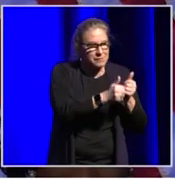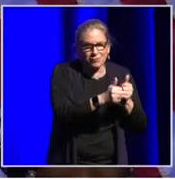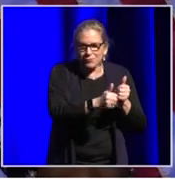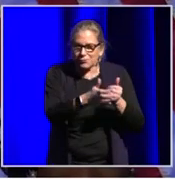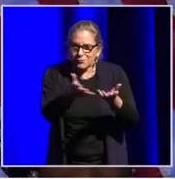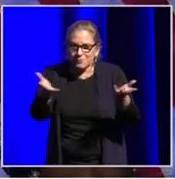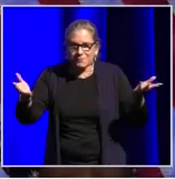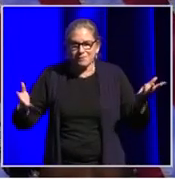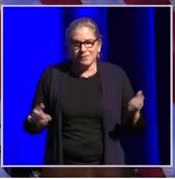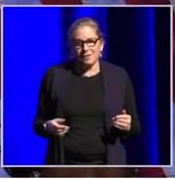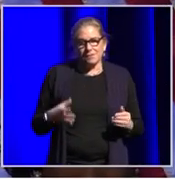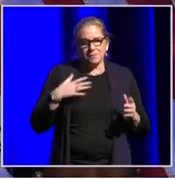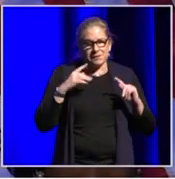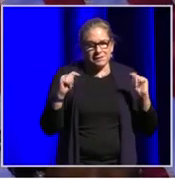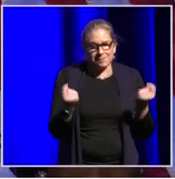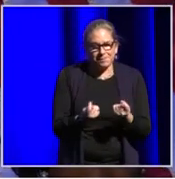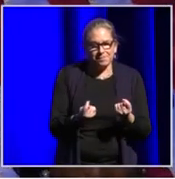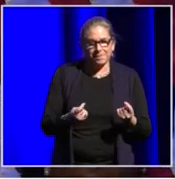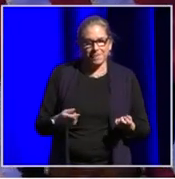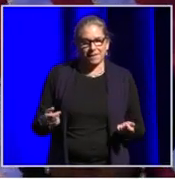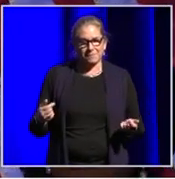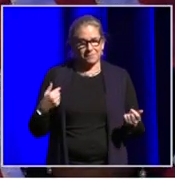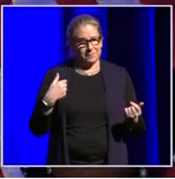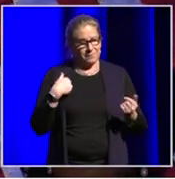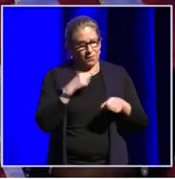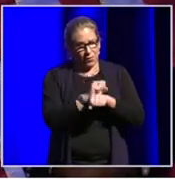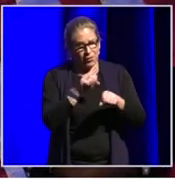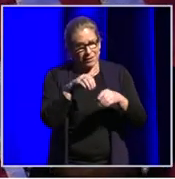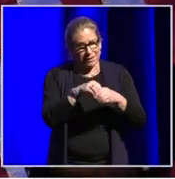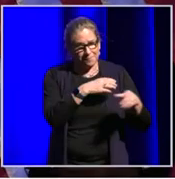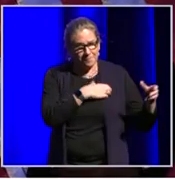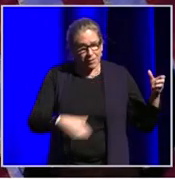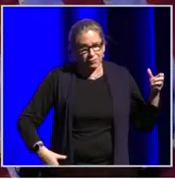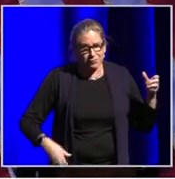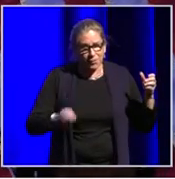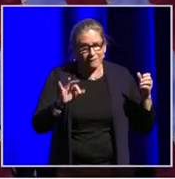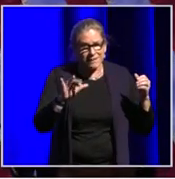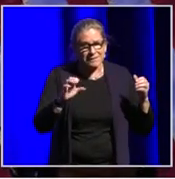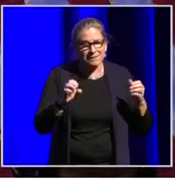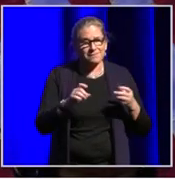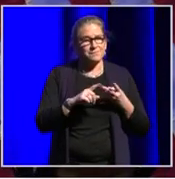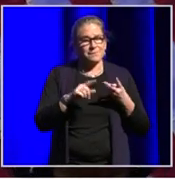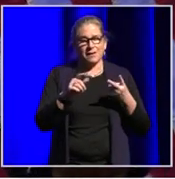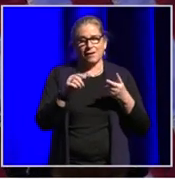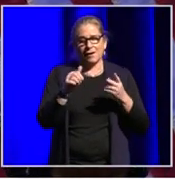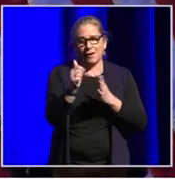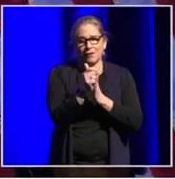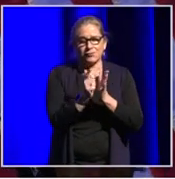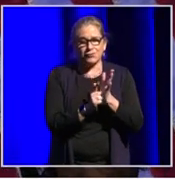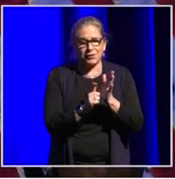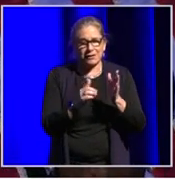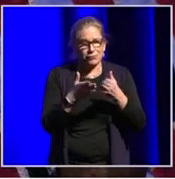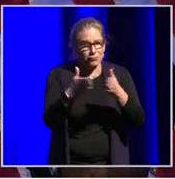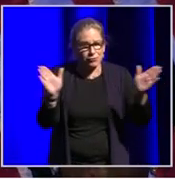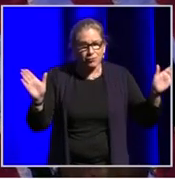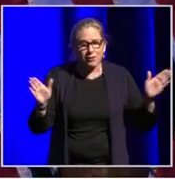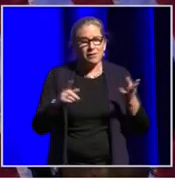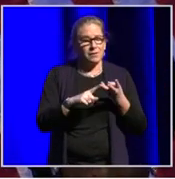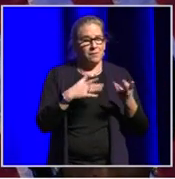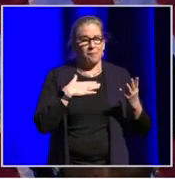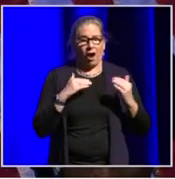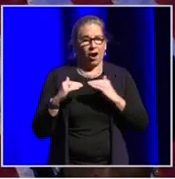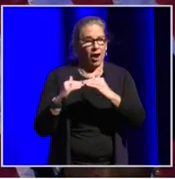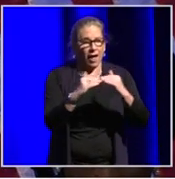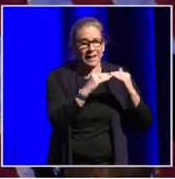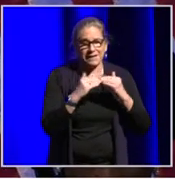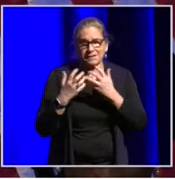committed mayor, chair, and incoming attorney general, to my extraordinary colleagues on the council. As I set out on the